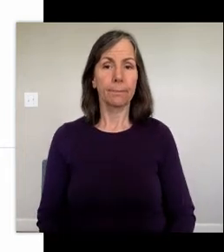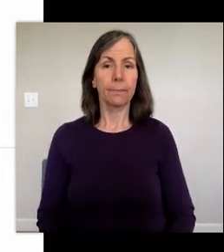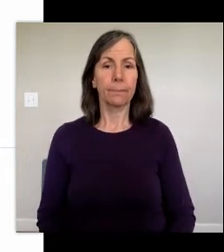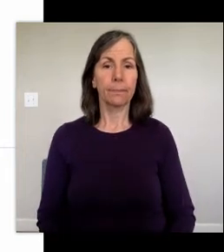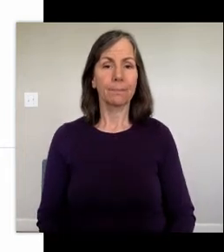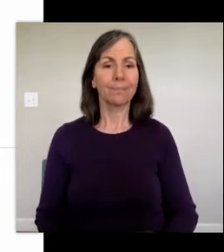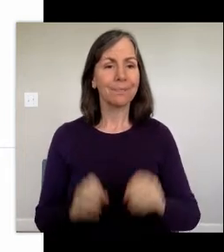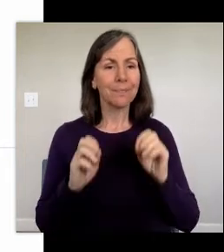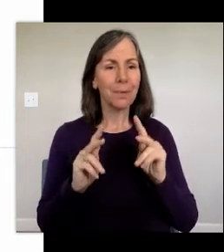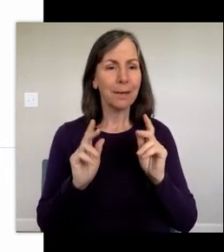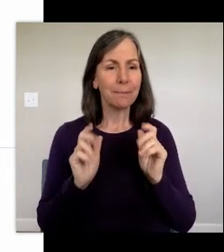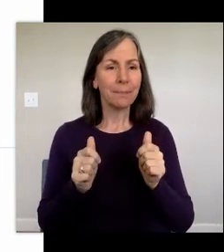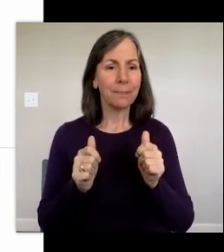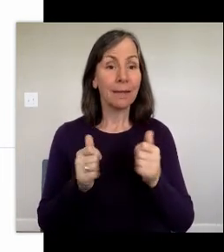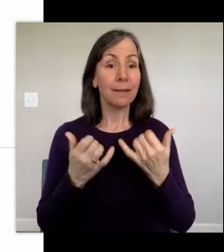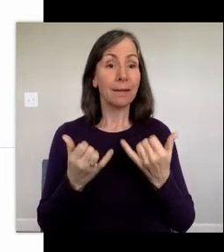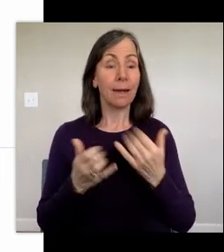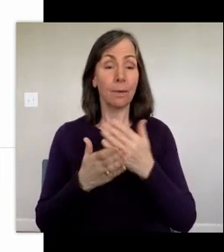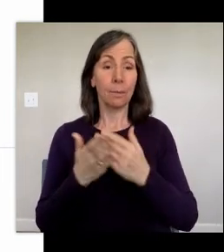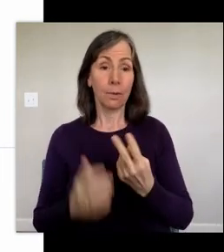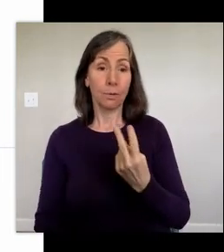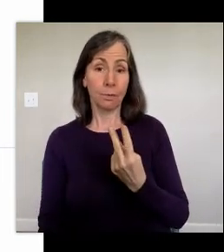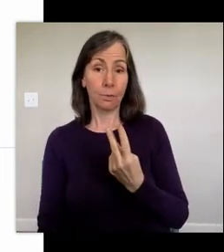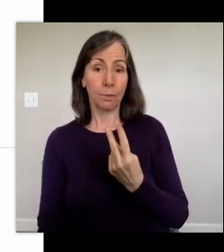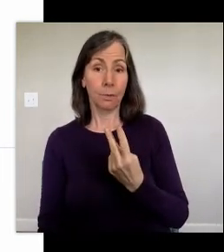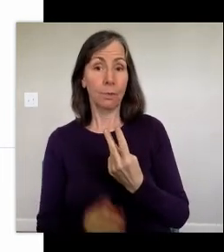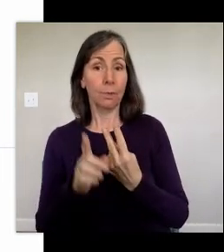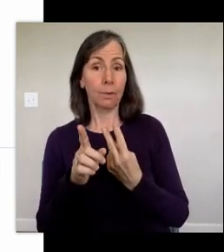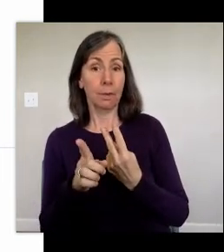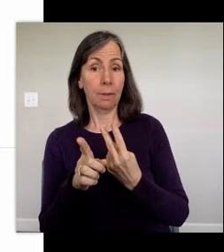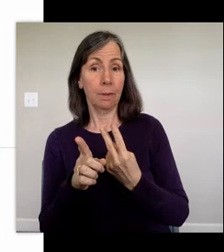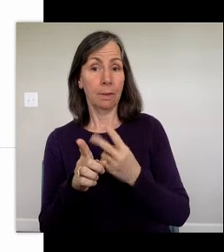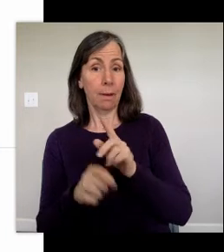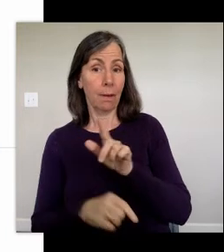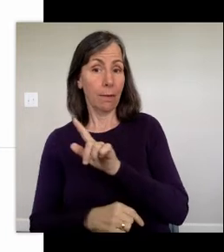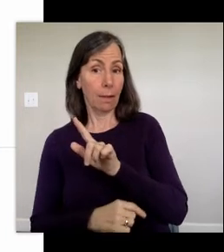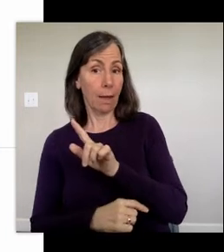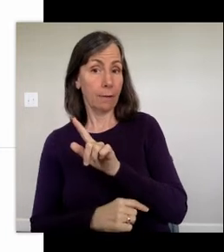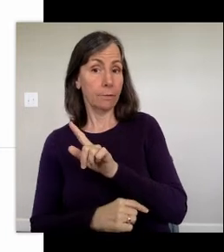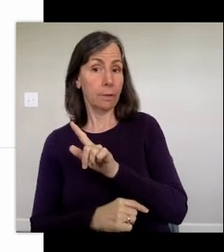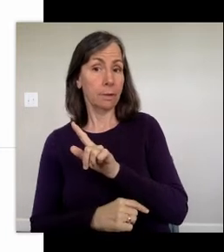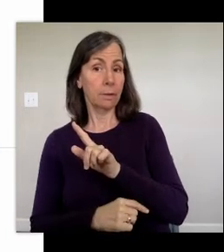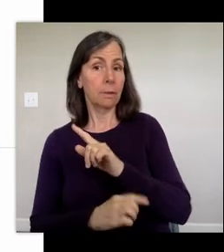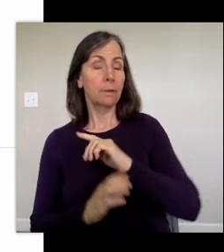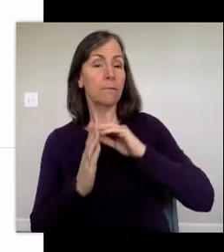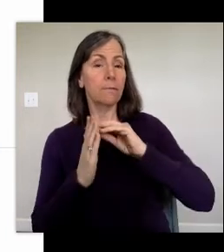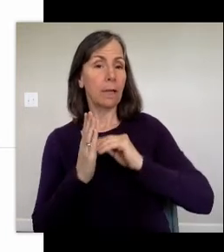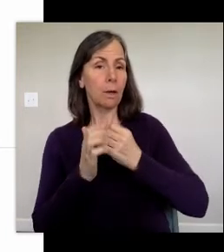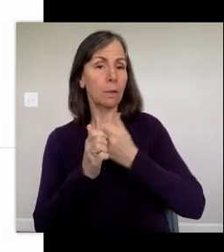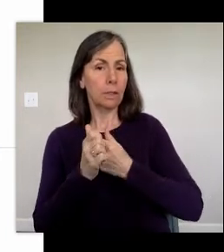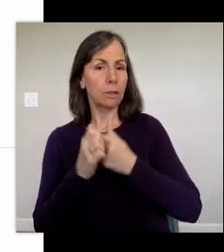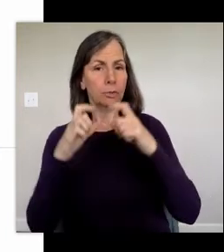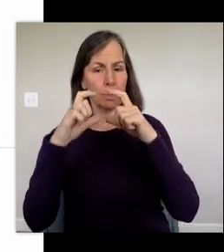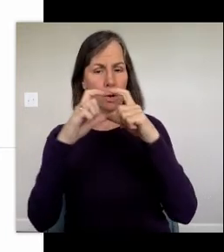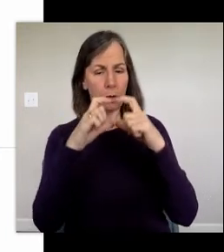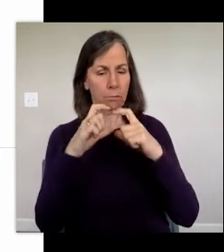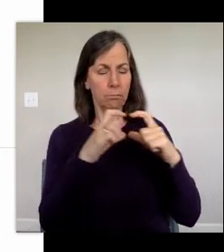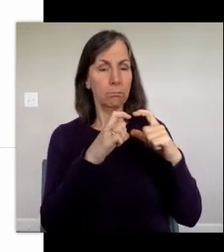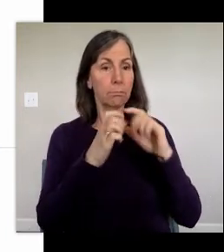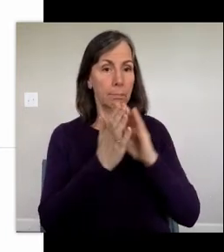Okay, so now Part 2 on the left says, fill out each part. Be